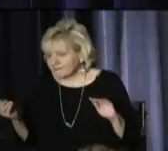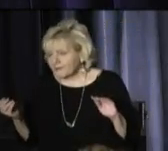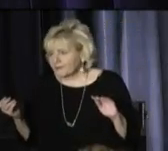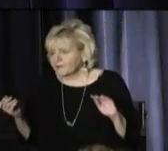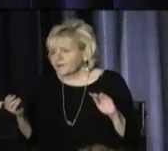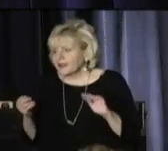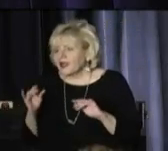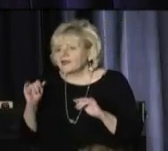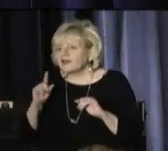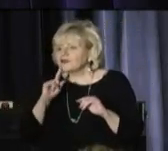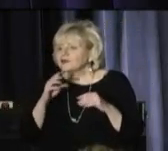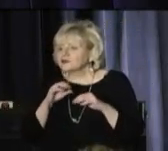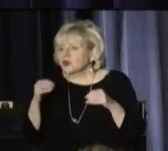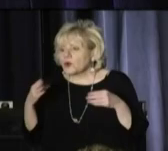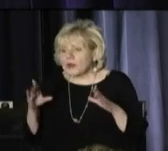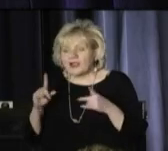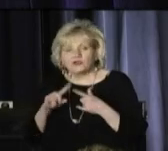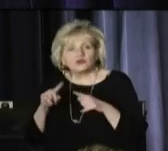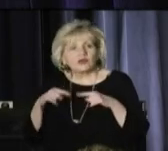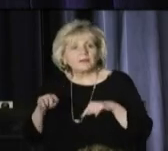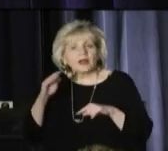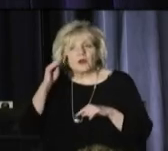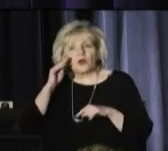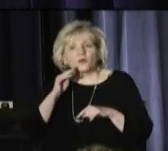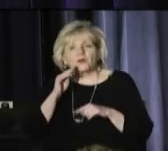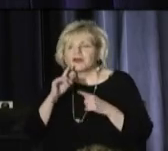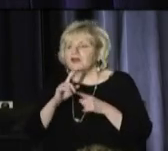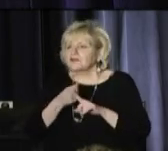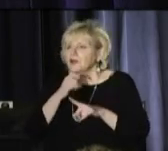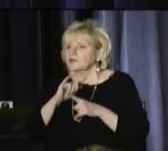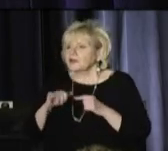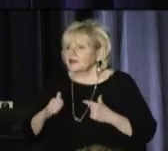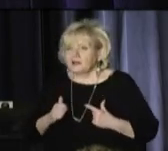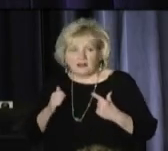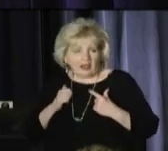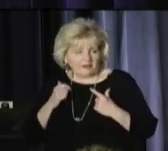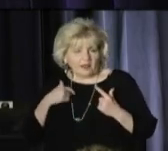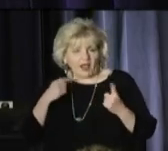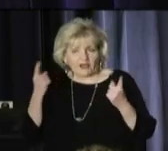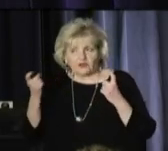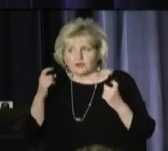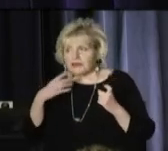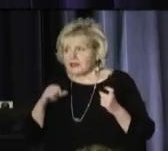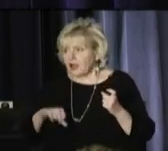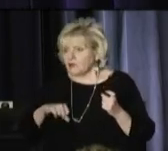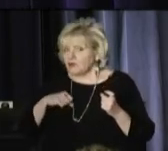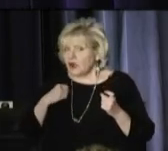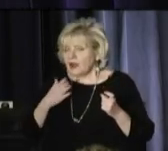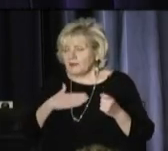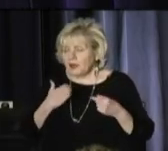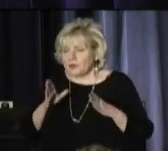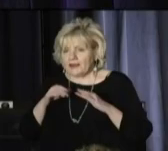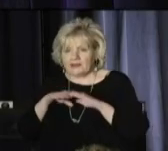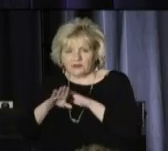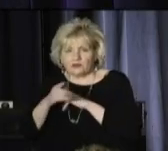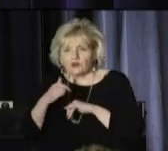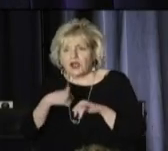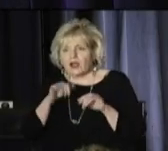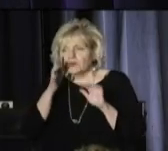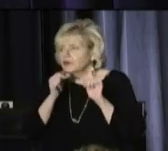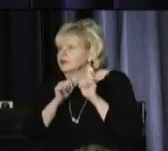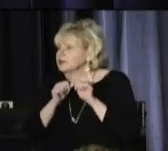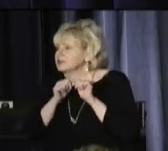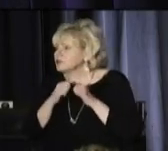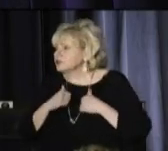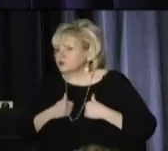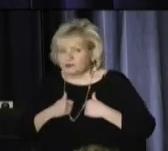It's that there's no way to come back home from the life I've dreamed up and pried my way into. I will continue to